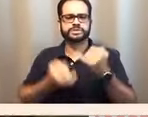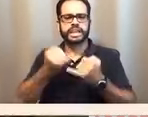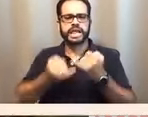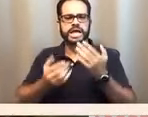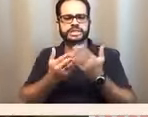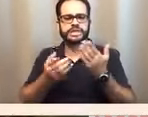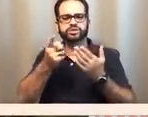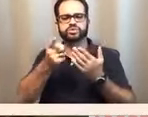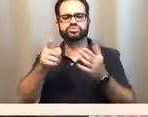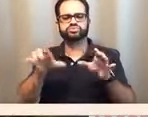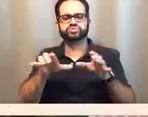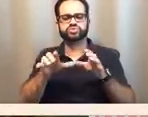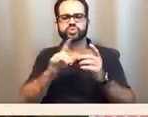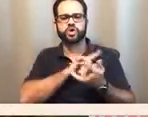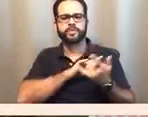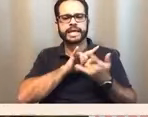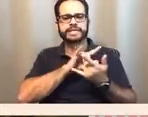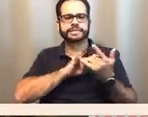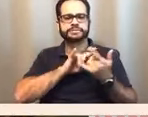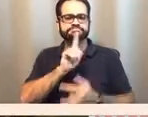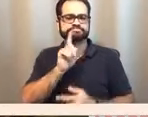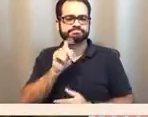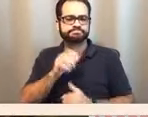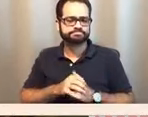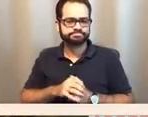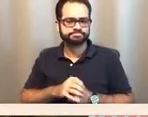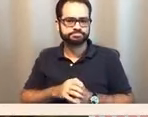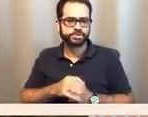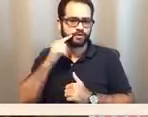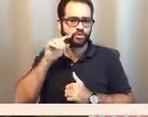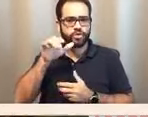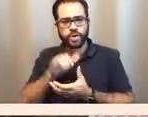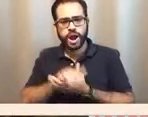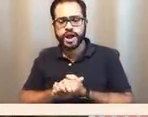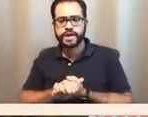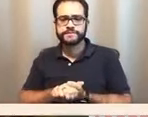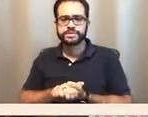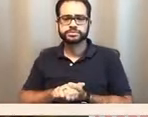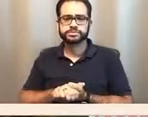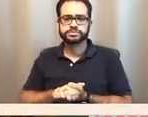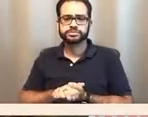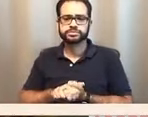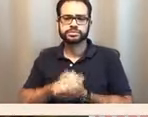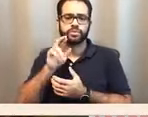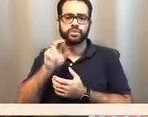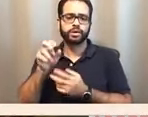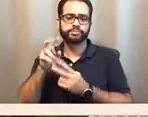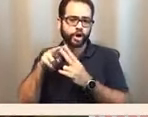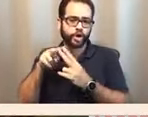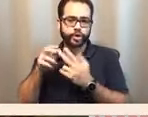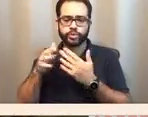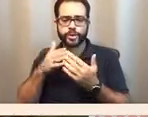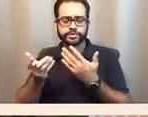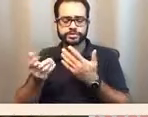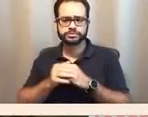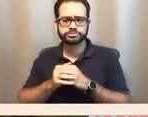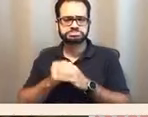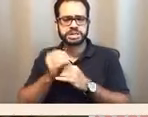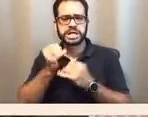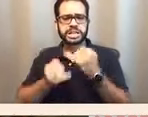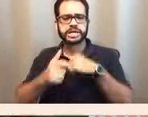romantically for your wife or significant other? What was the last time you did